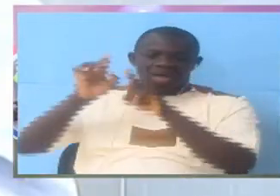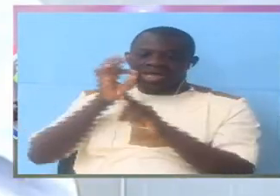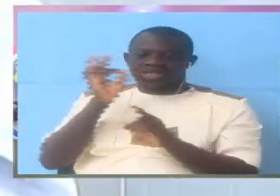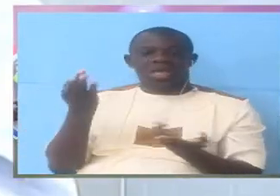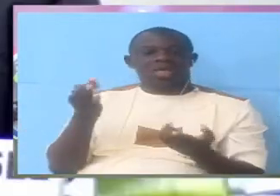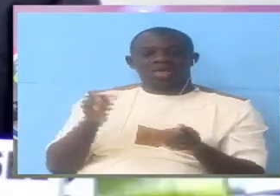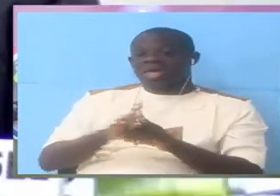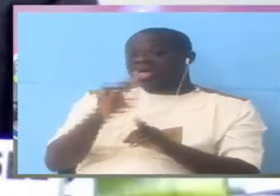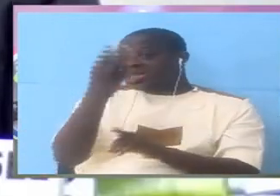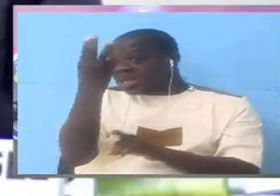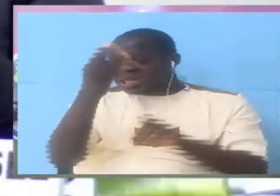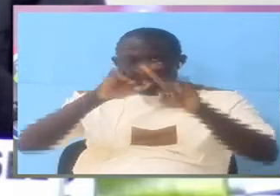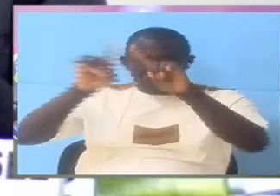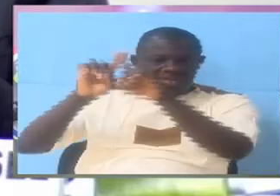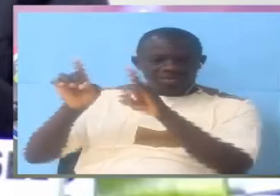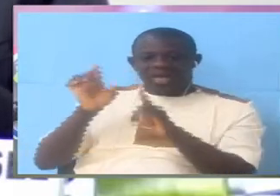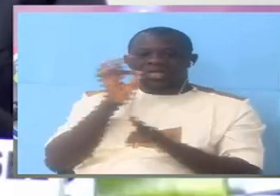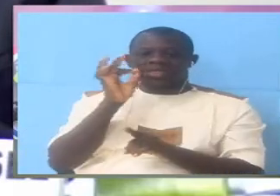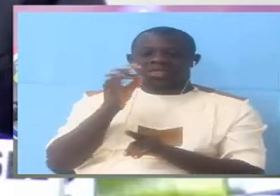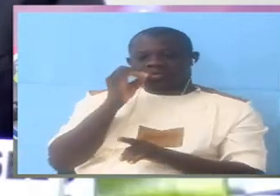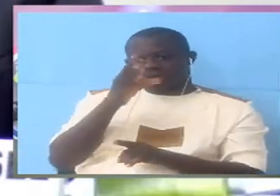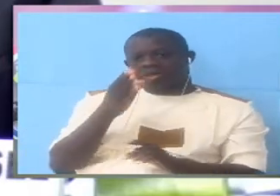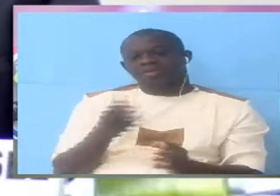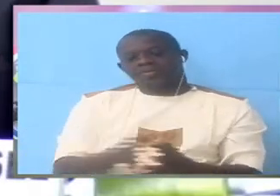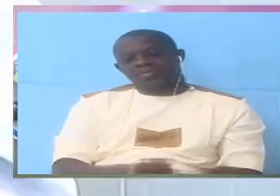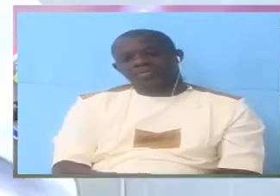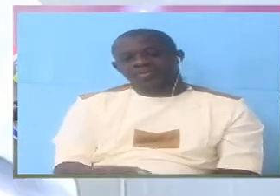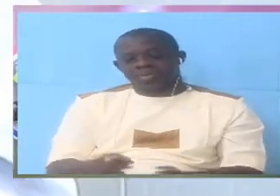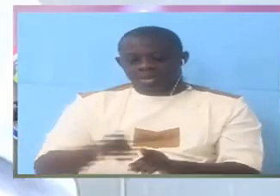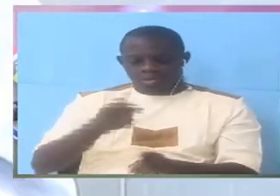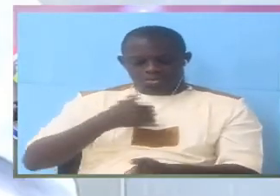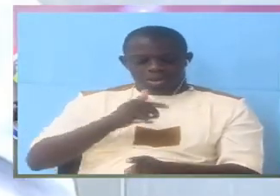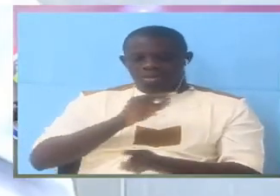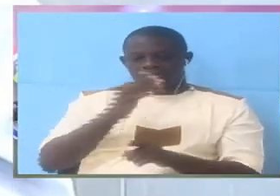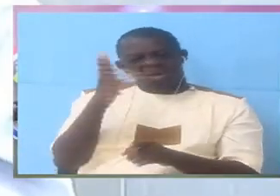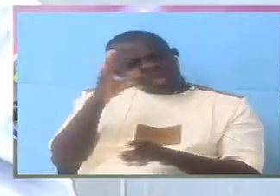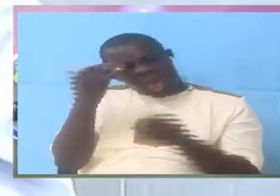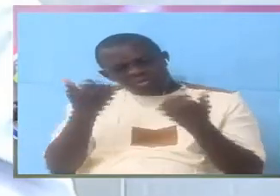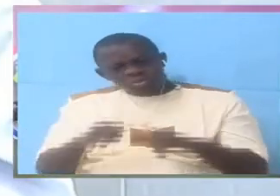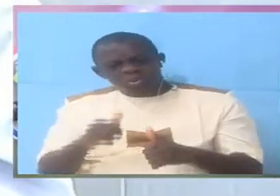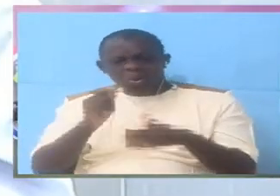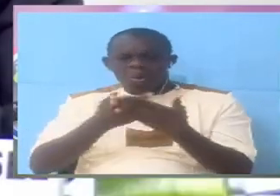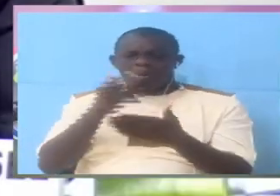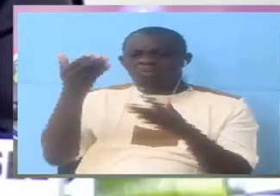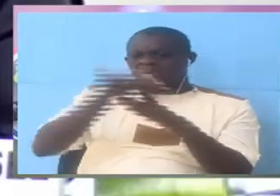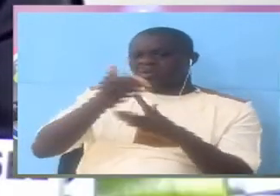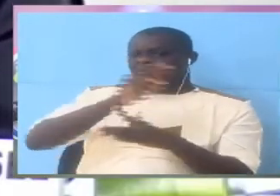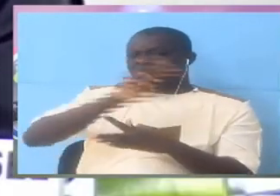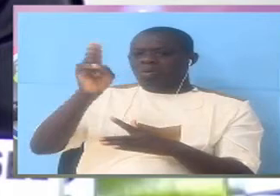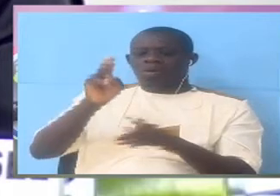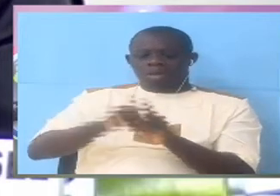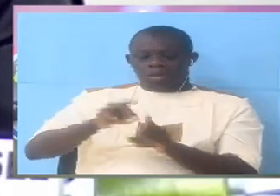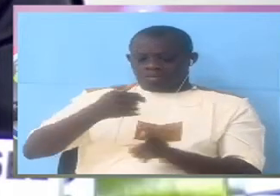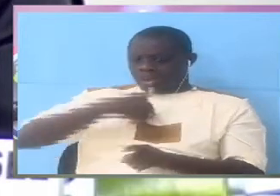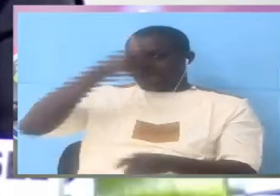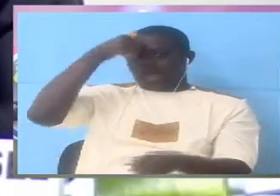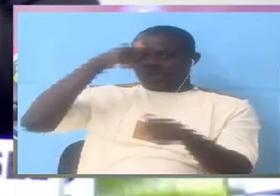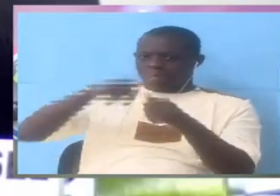Three completely different answers. I am not sure. I can't